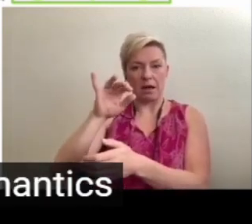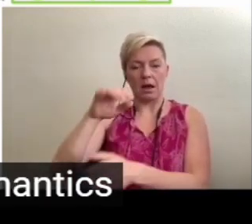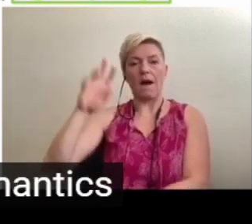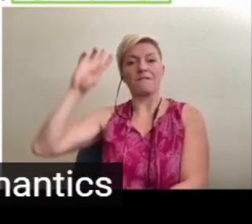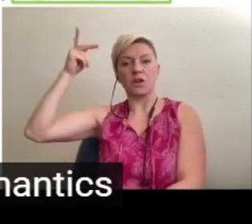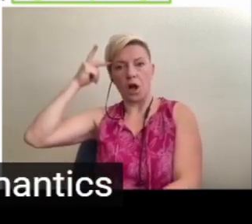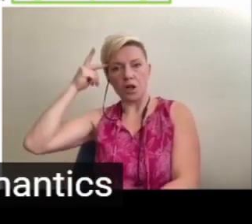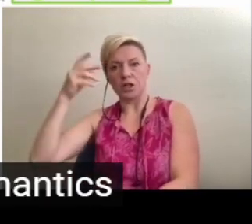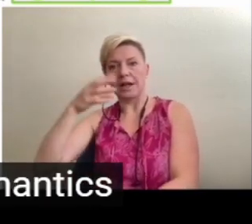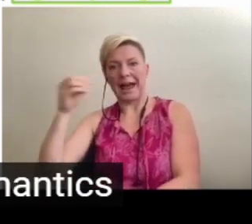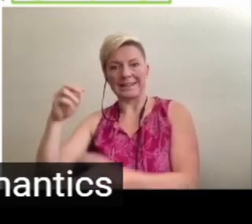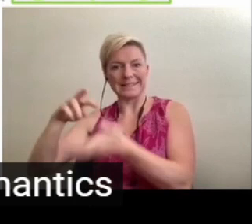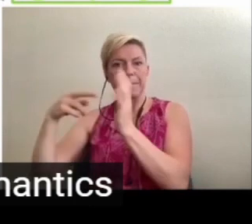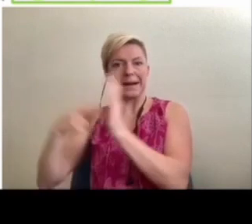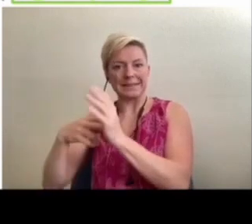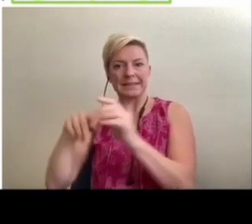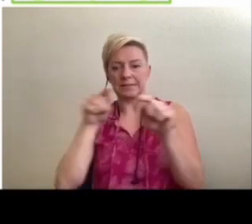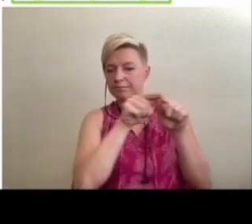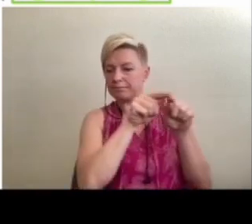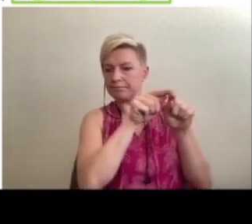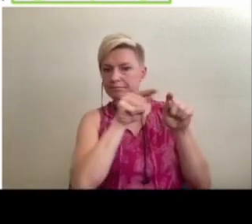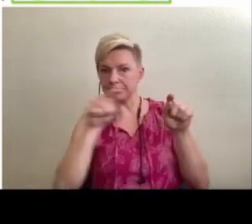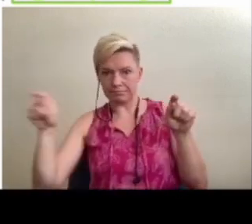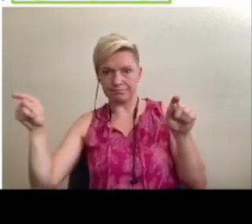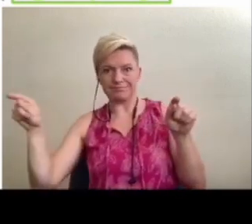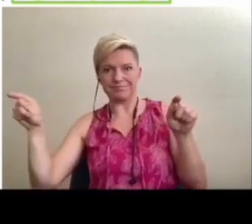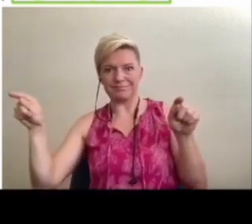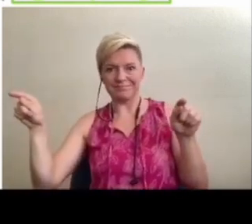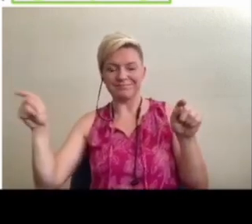semantics are highlighted in green.